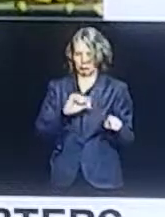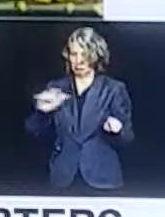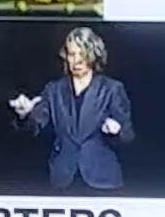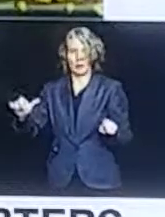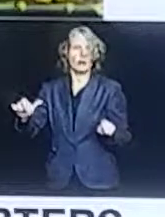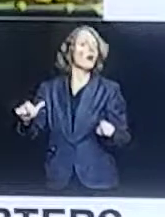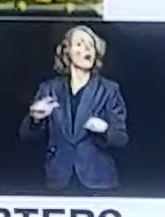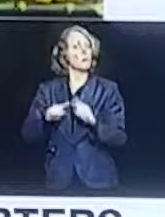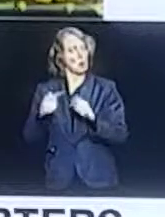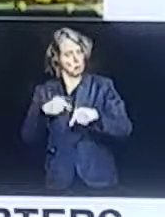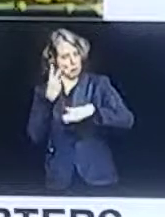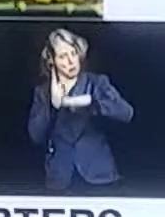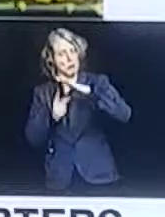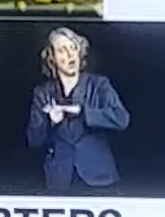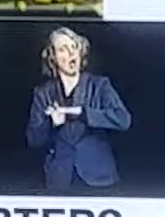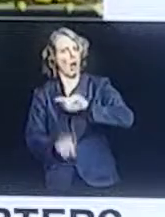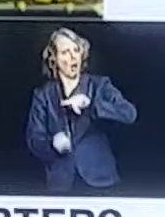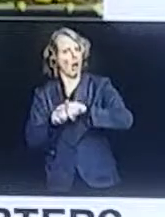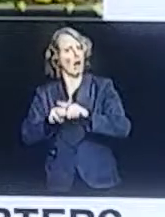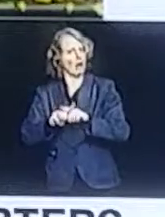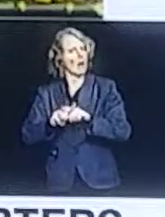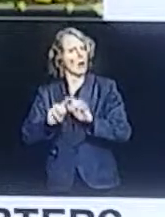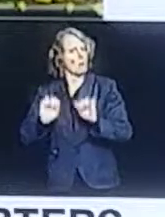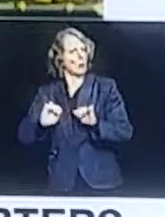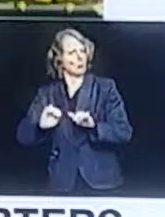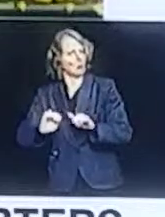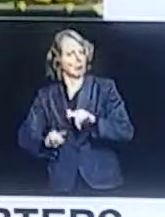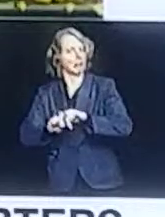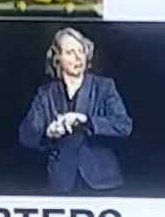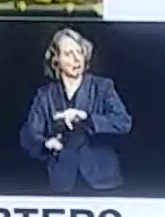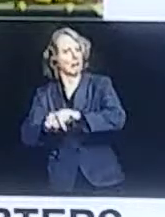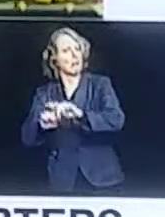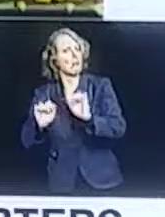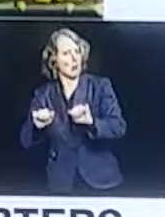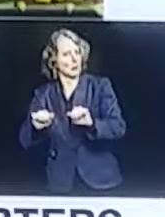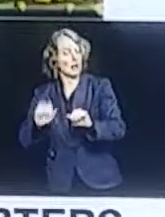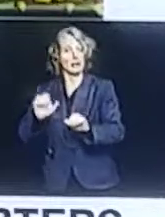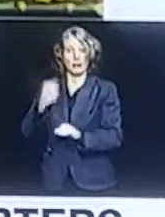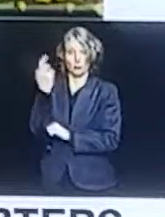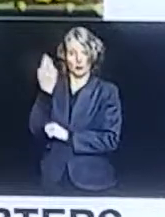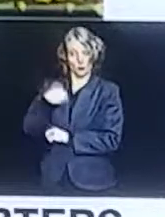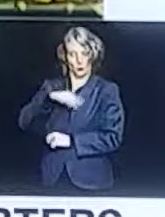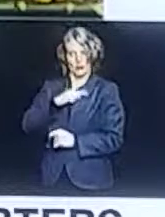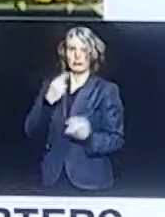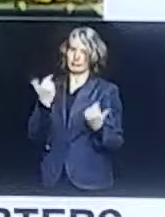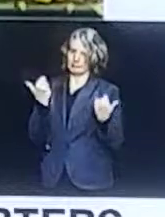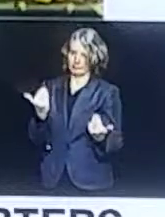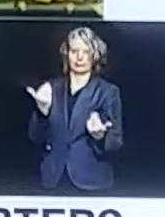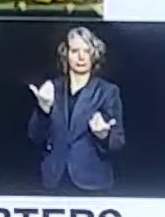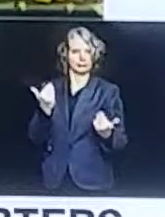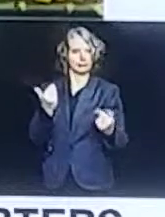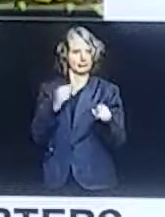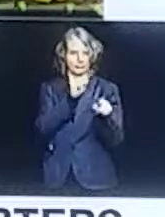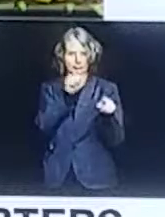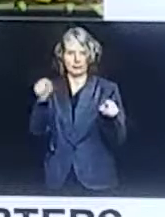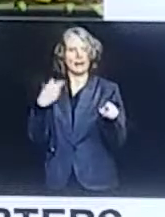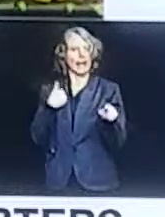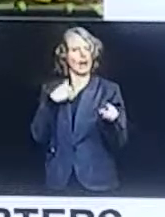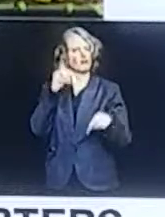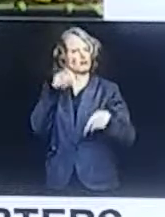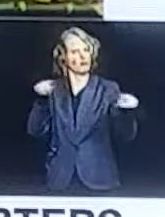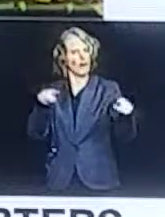with a global effort like this, and that's why we've made sure to ensure that we have a varied